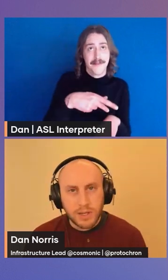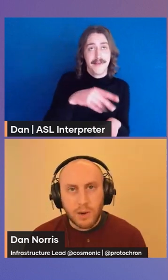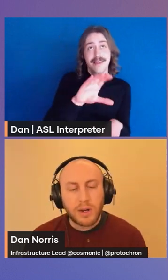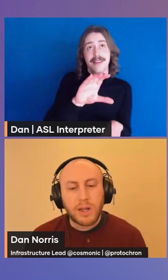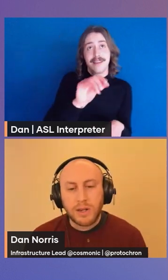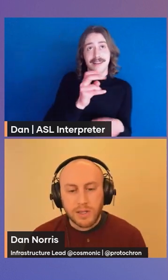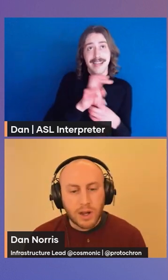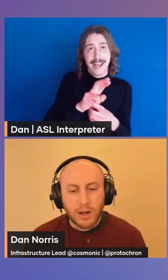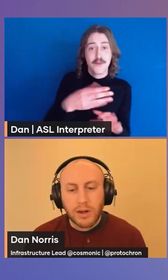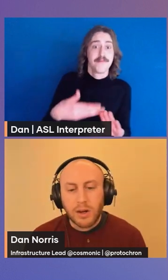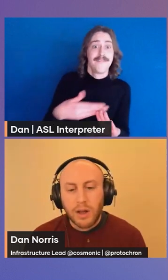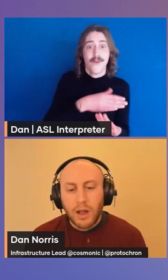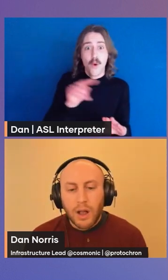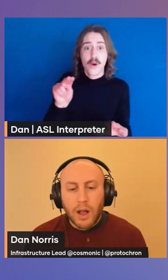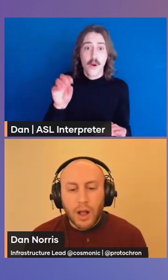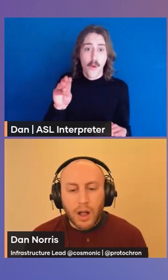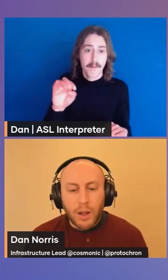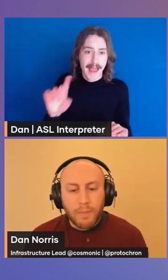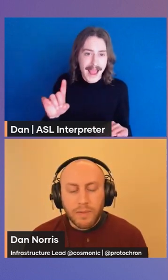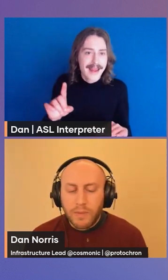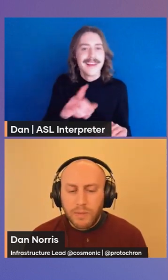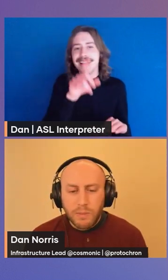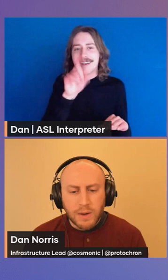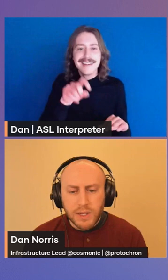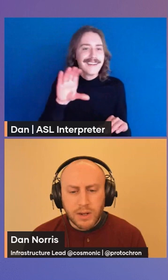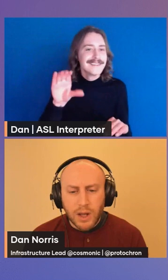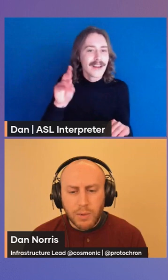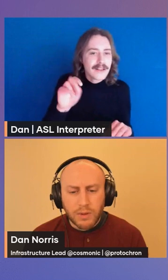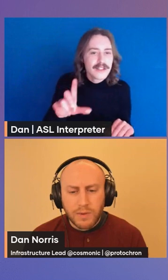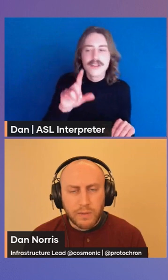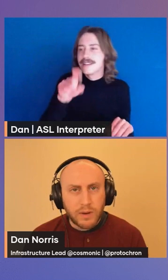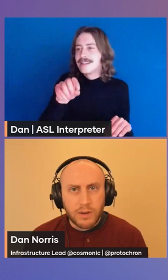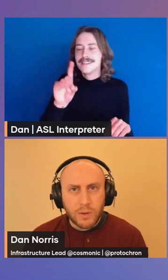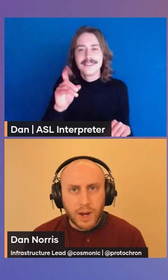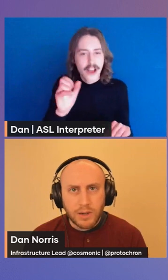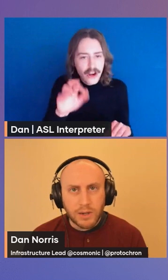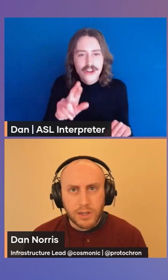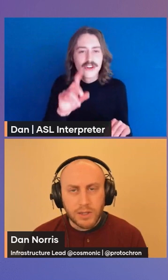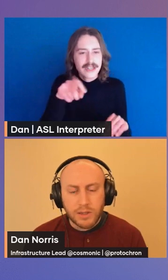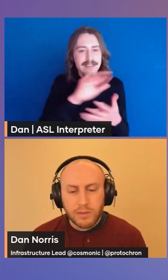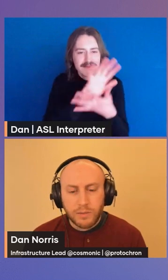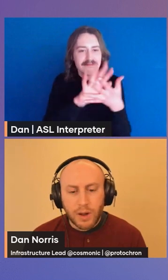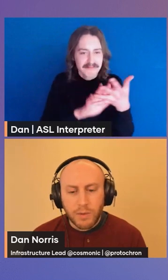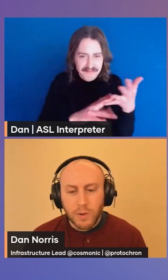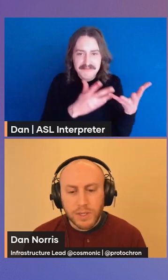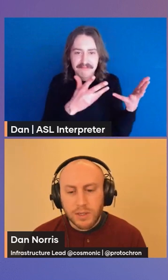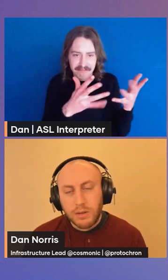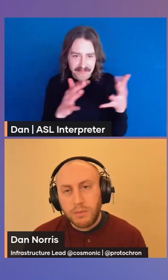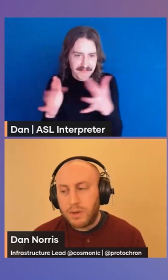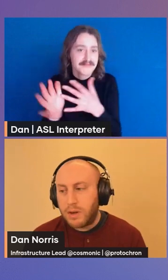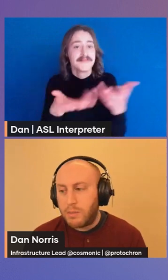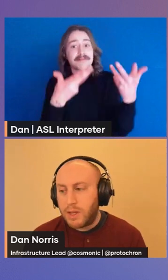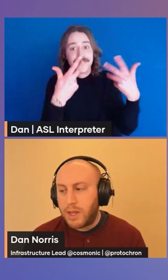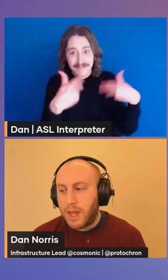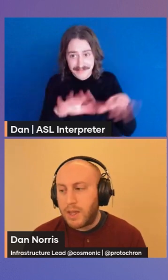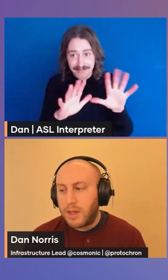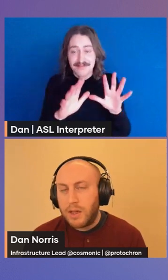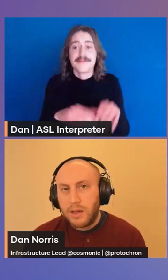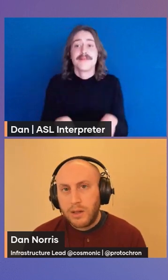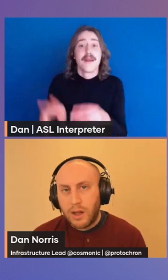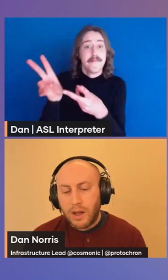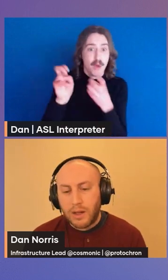needs networking, needs Docker. Mount in a couple of different directories from the host system, namely